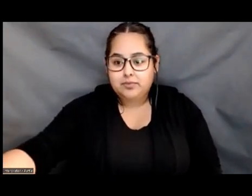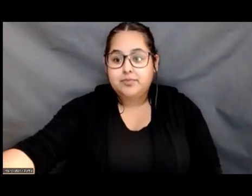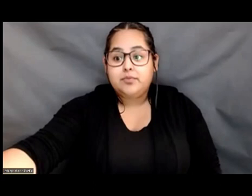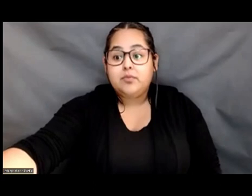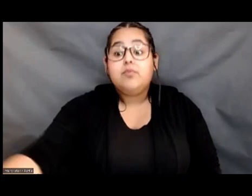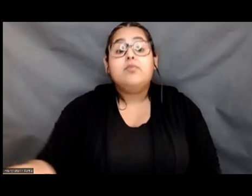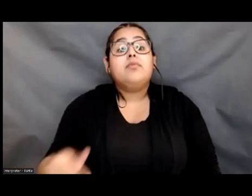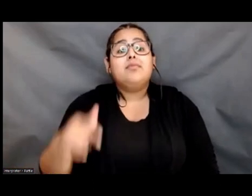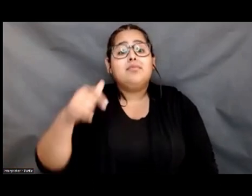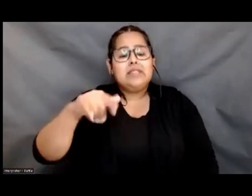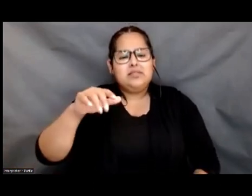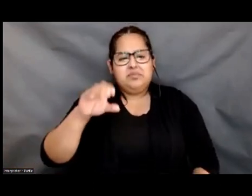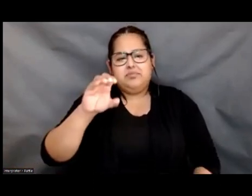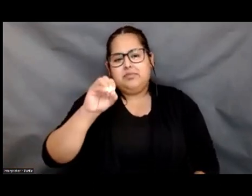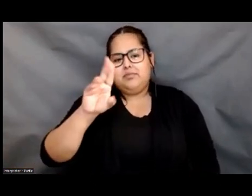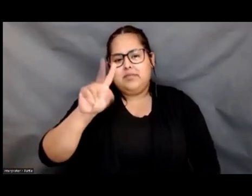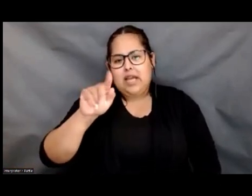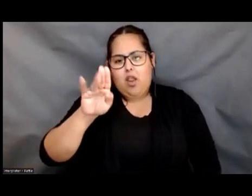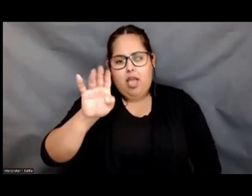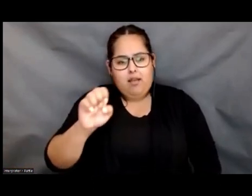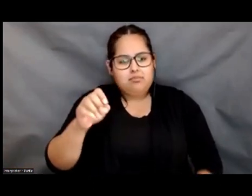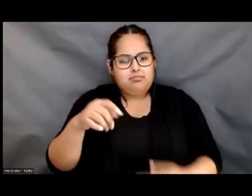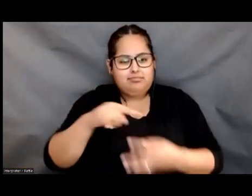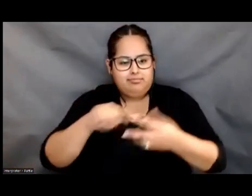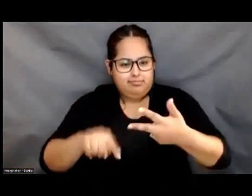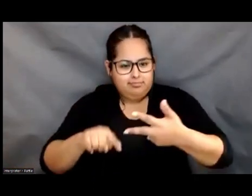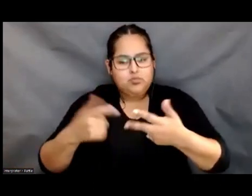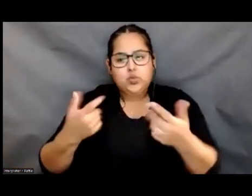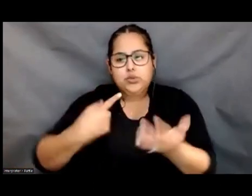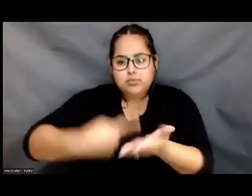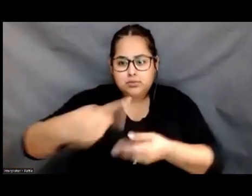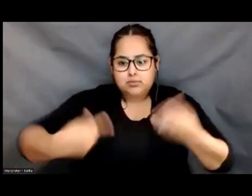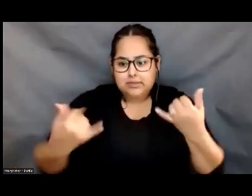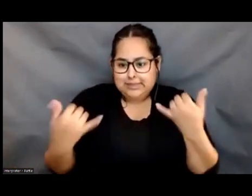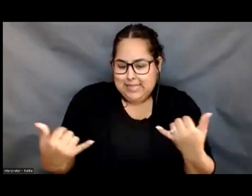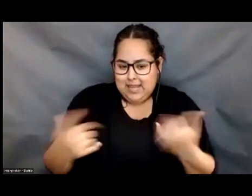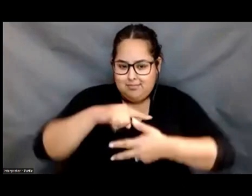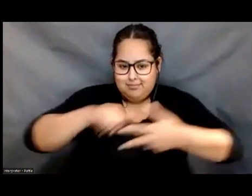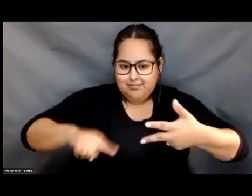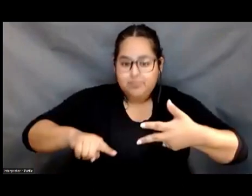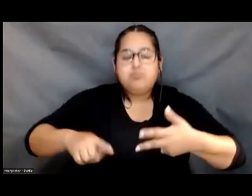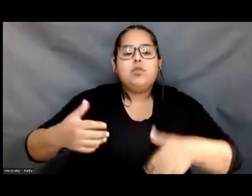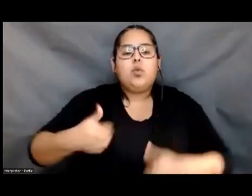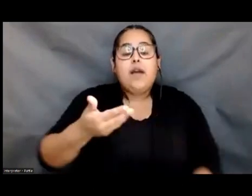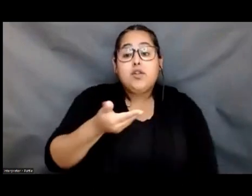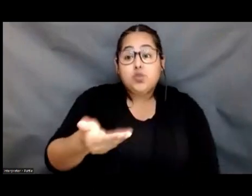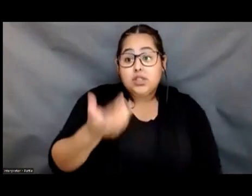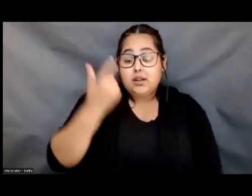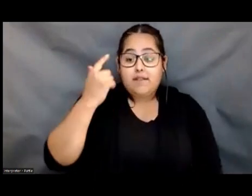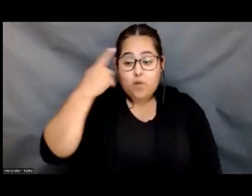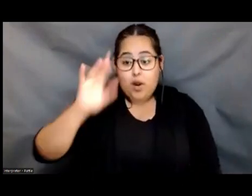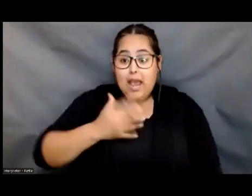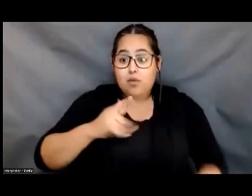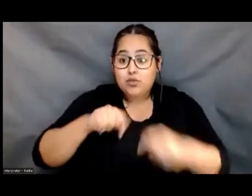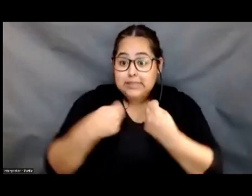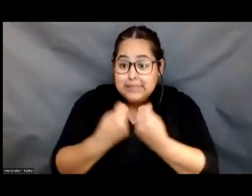So this is going to be an outline of some of the topics that we're going to be going over today. We have an introduction of the team,